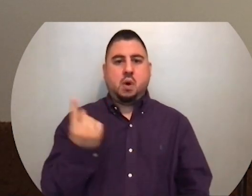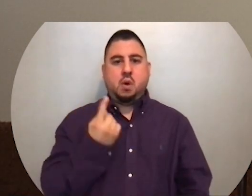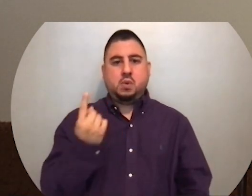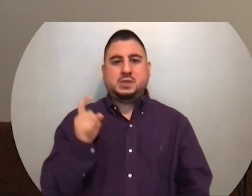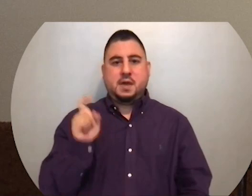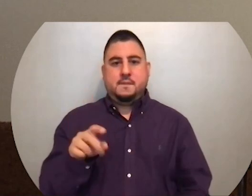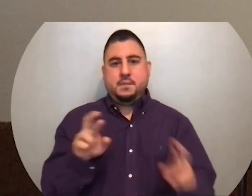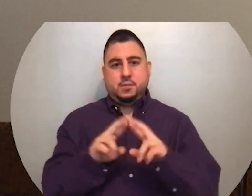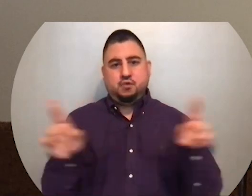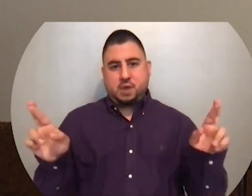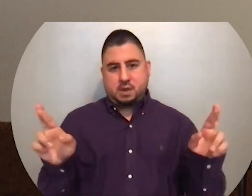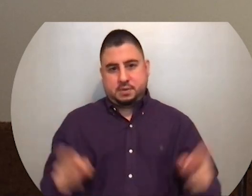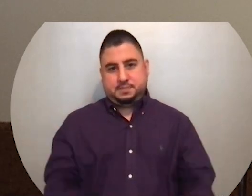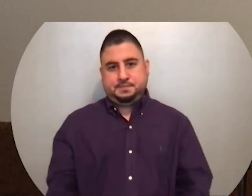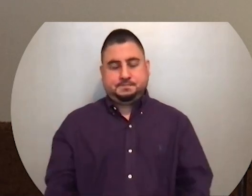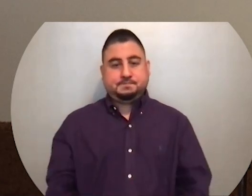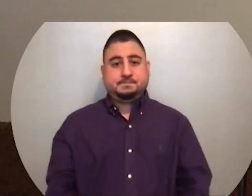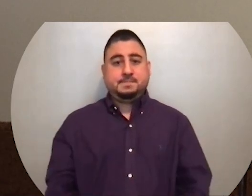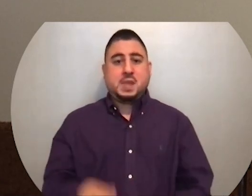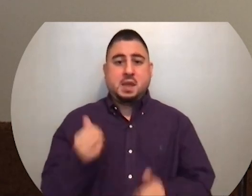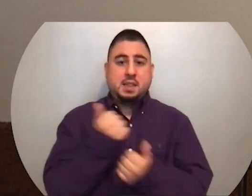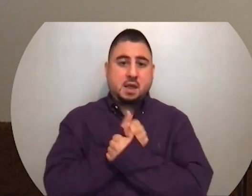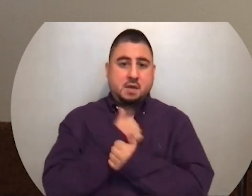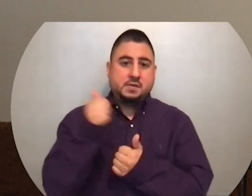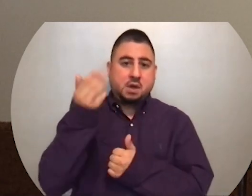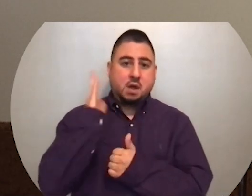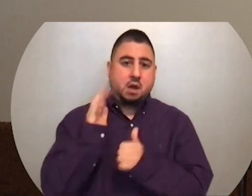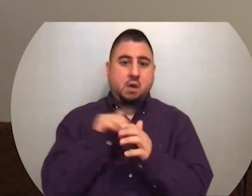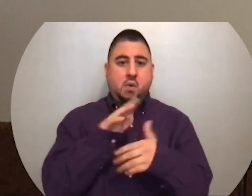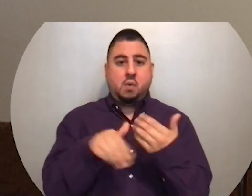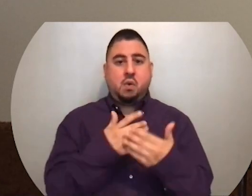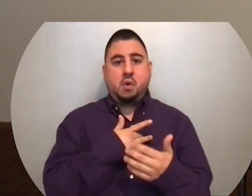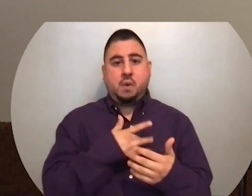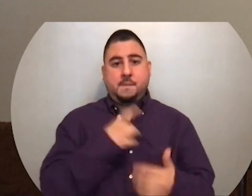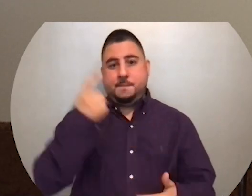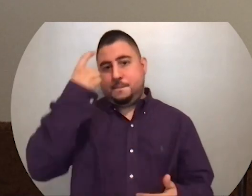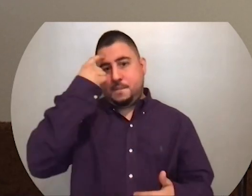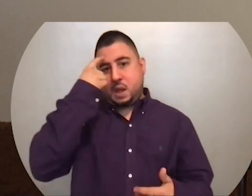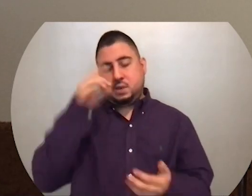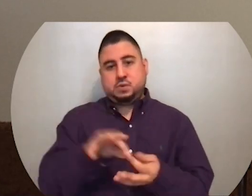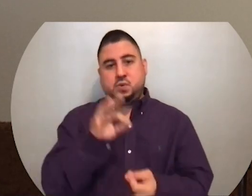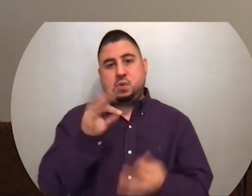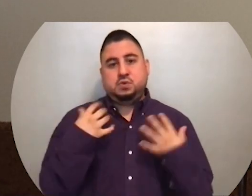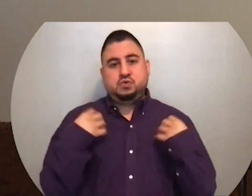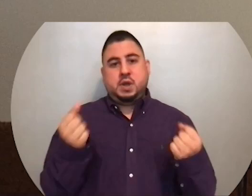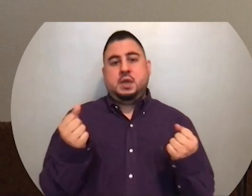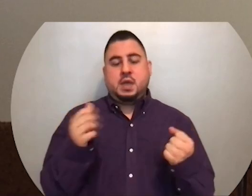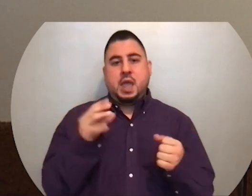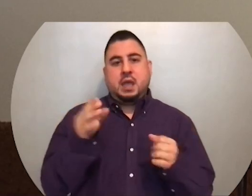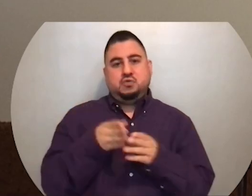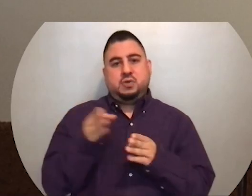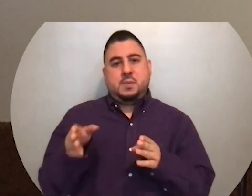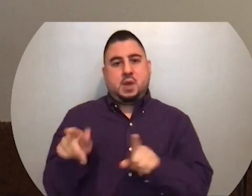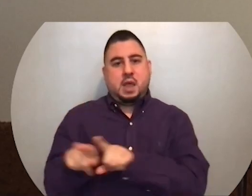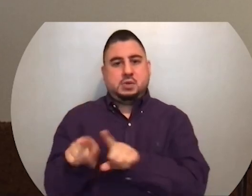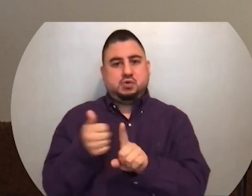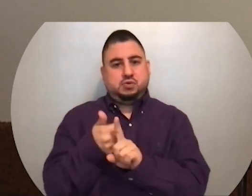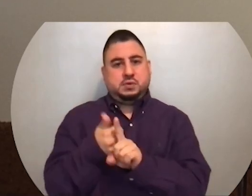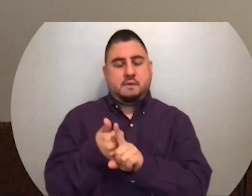ready. Simply love God with your whole heart, mind, and soul, and strength, and your neighbor as